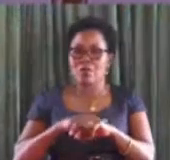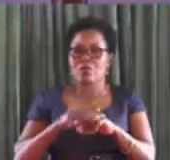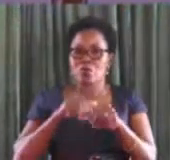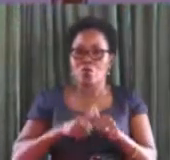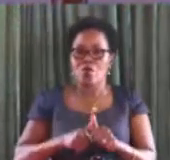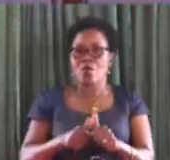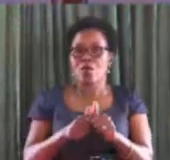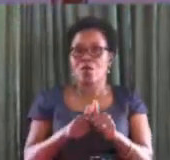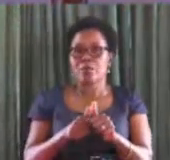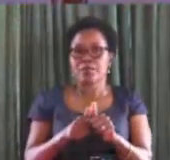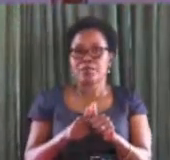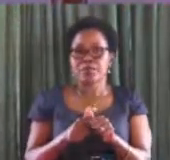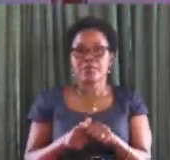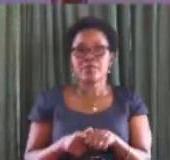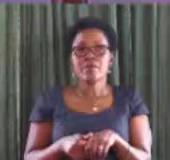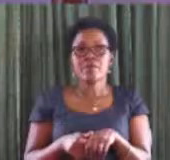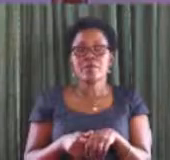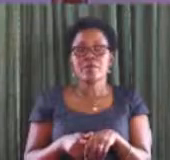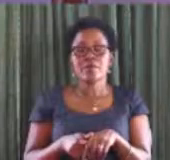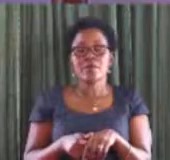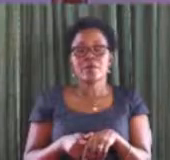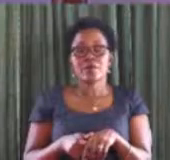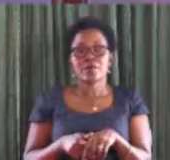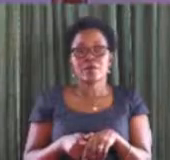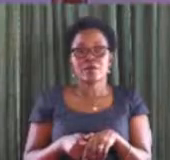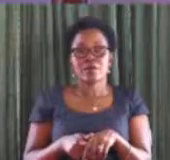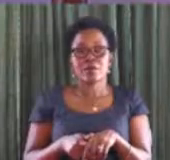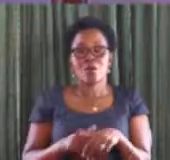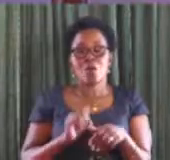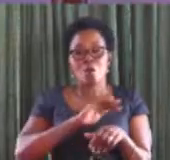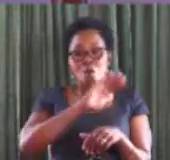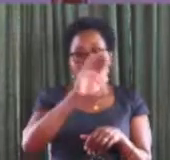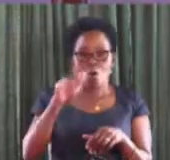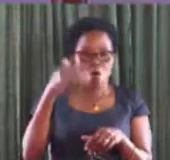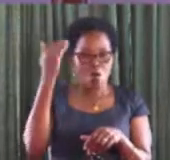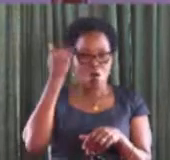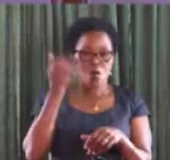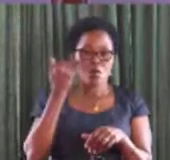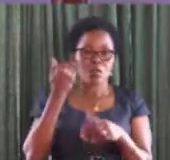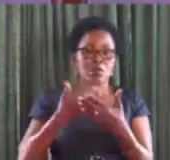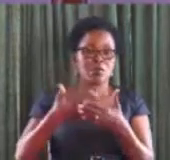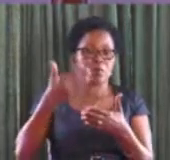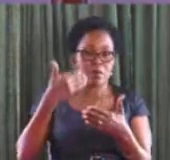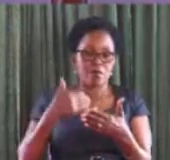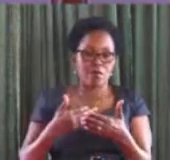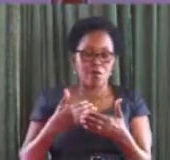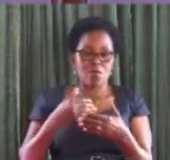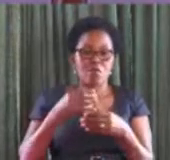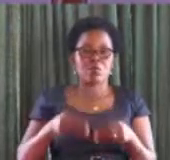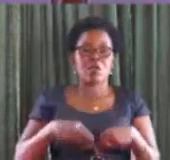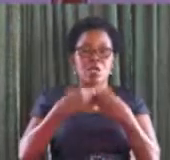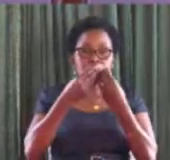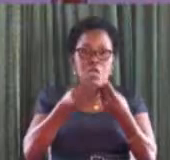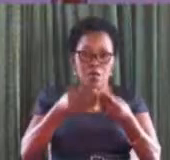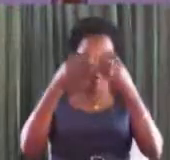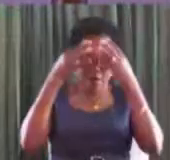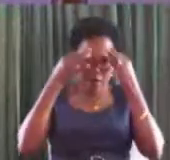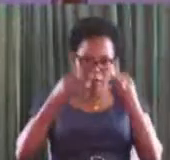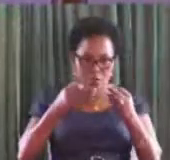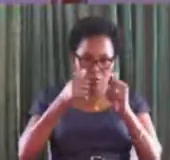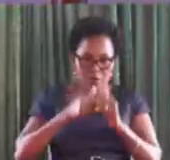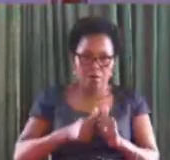And so whereas all courts were able to render their decisions within those